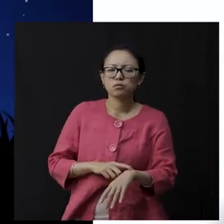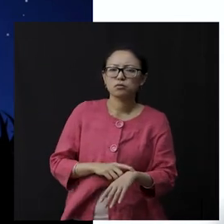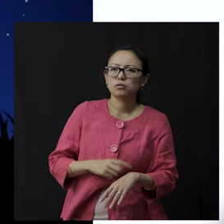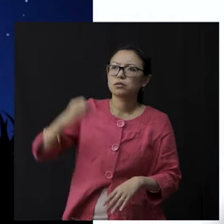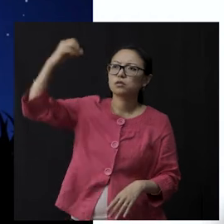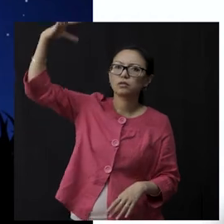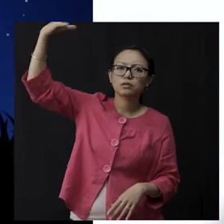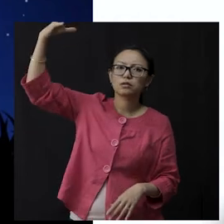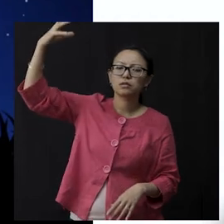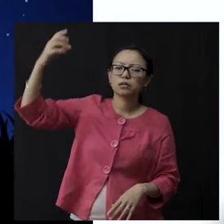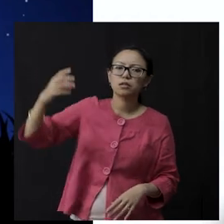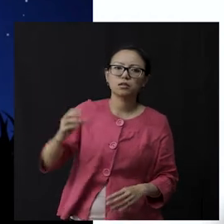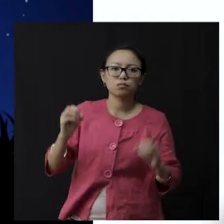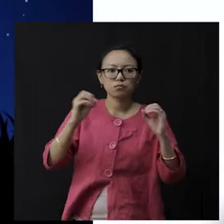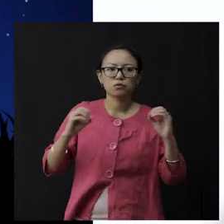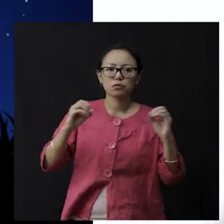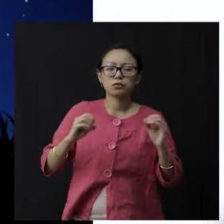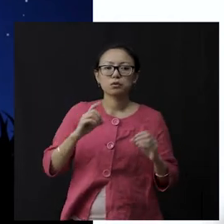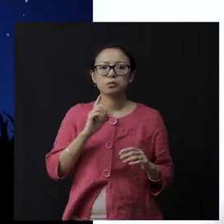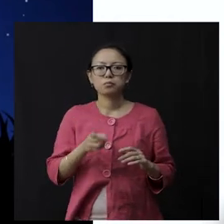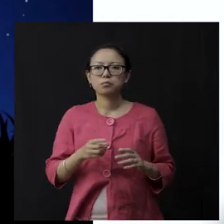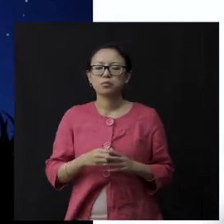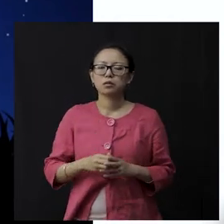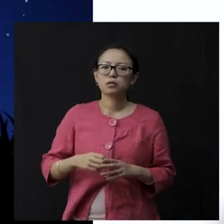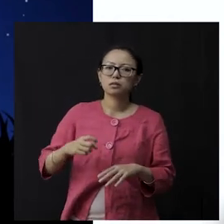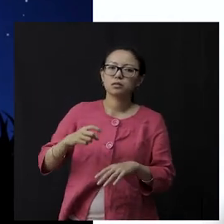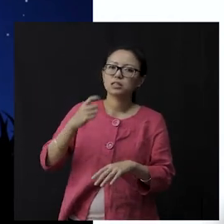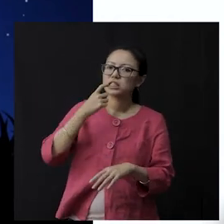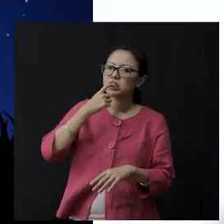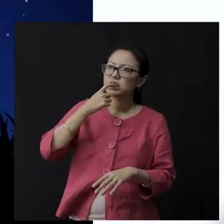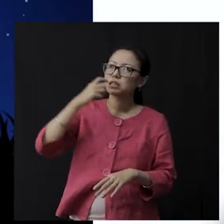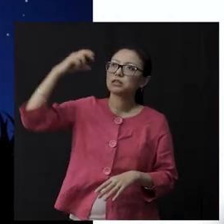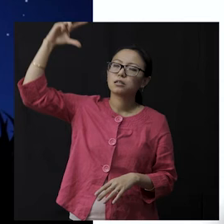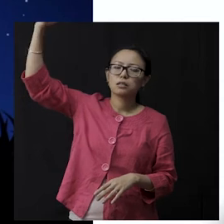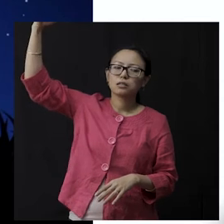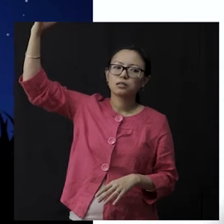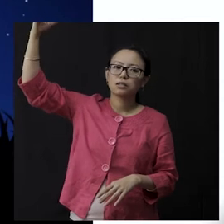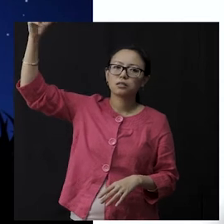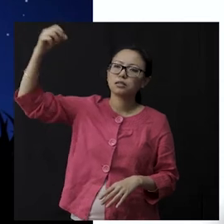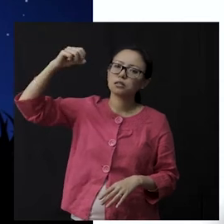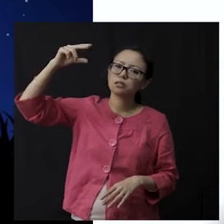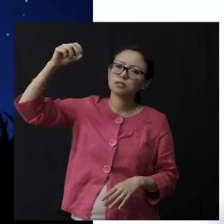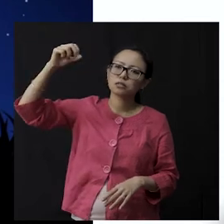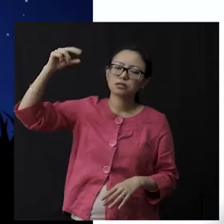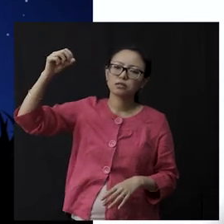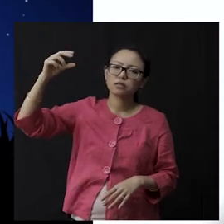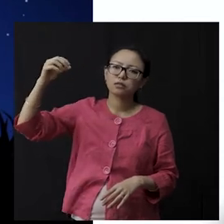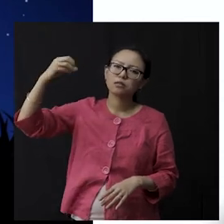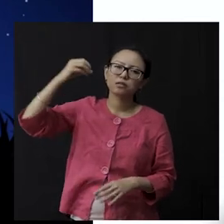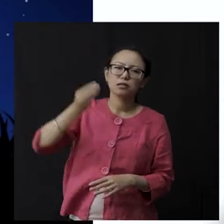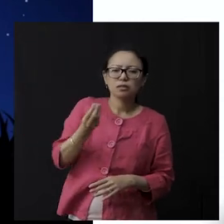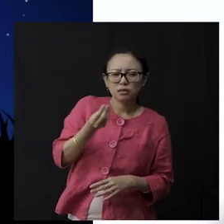even though there is no sun at night, the moon and the star, they gives us little light. Yes or no? They gives us